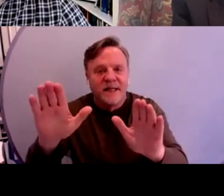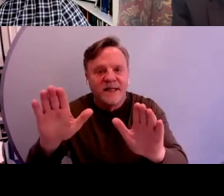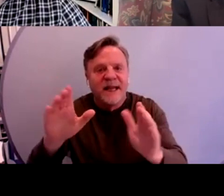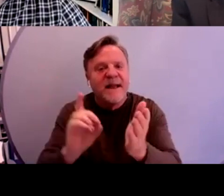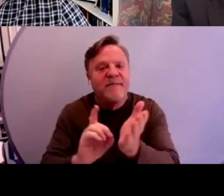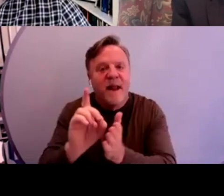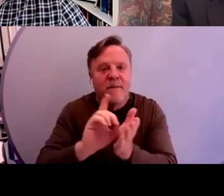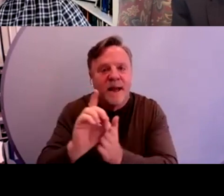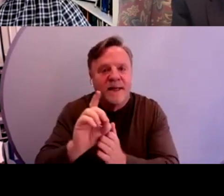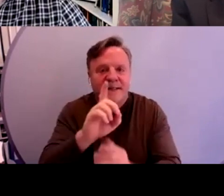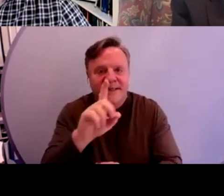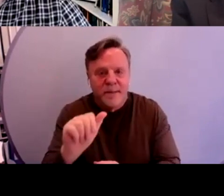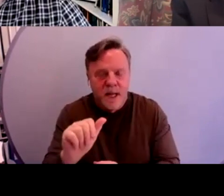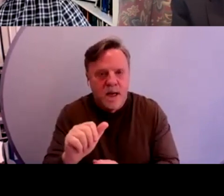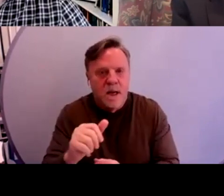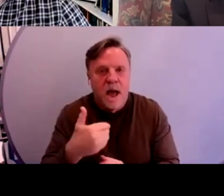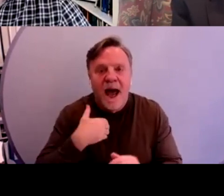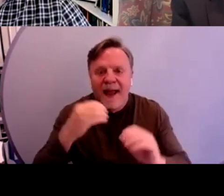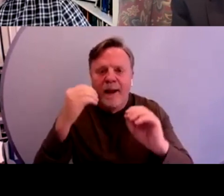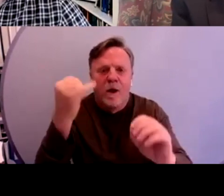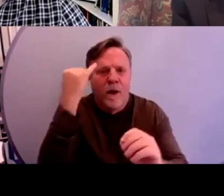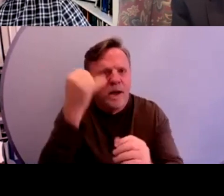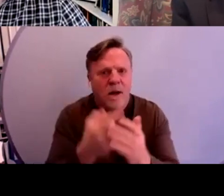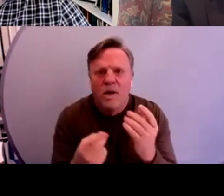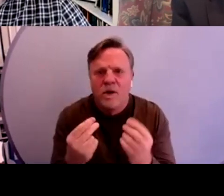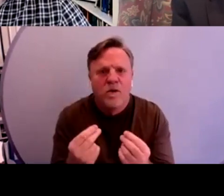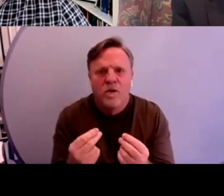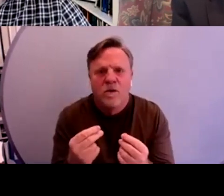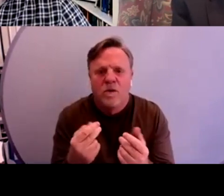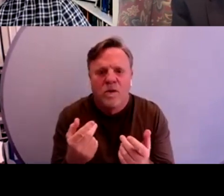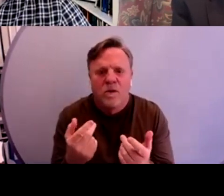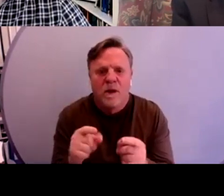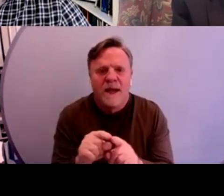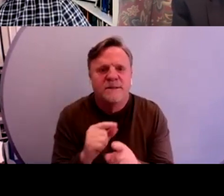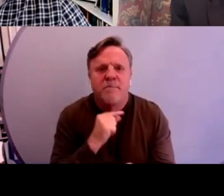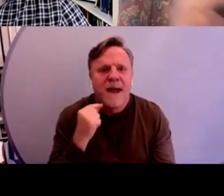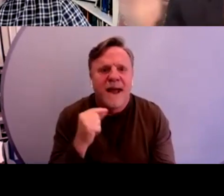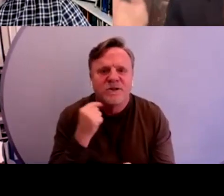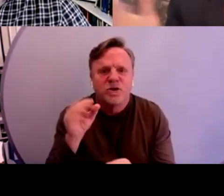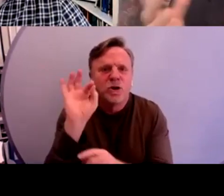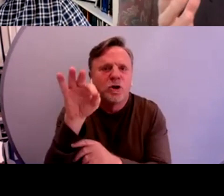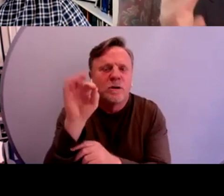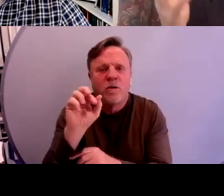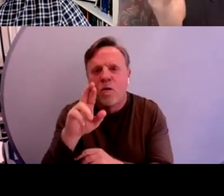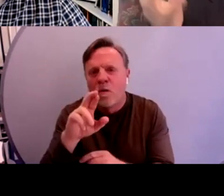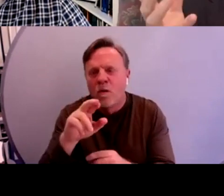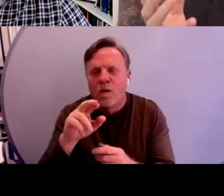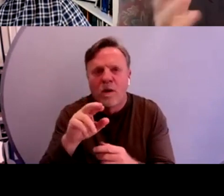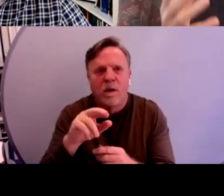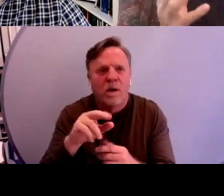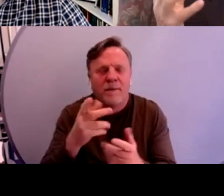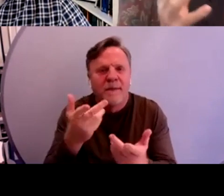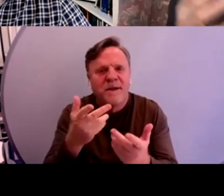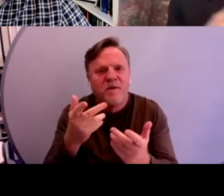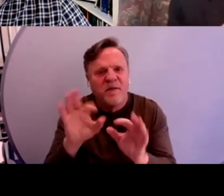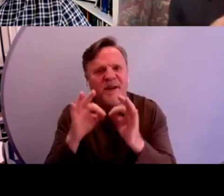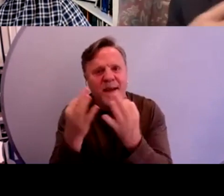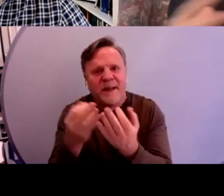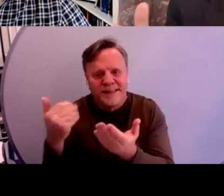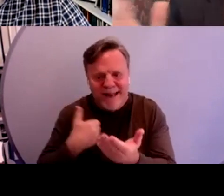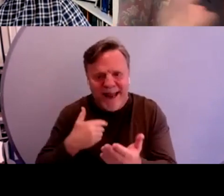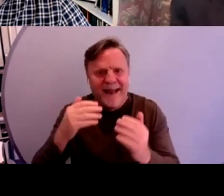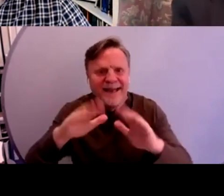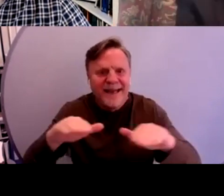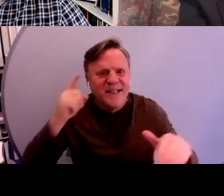Disabilities. And I had no idea what to do as a pastor or a chaplain with families who were coming through there with kids for a kind